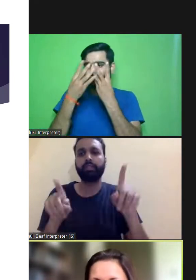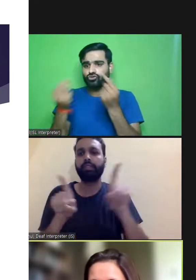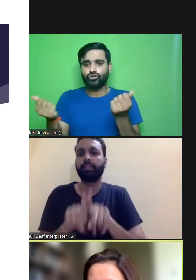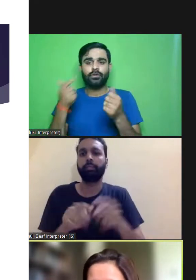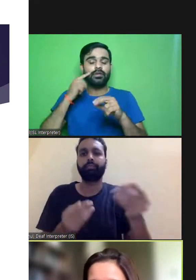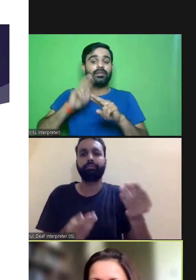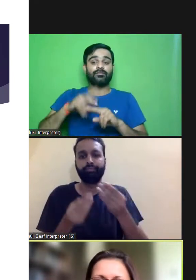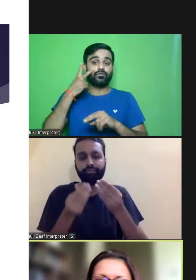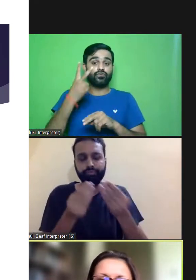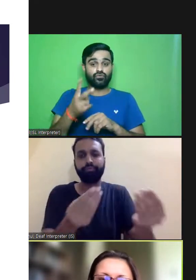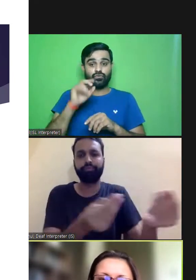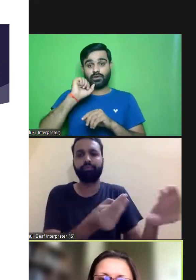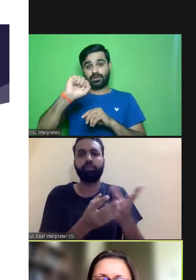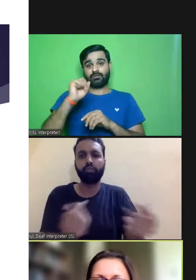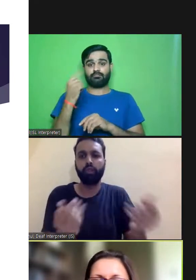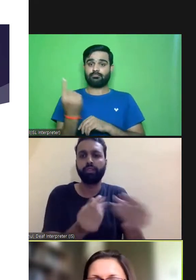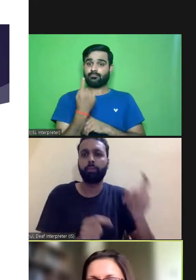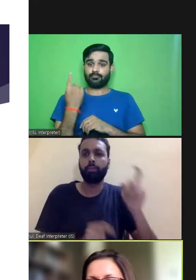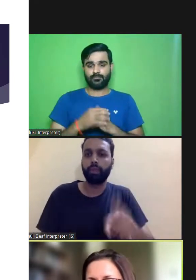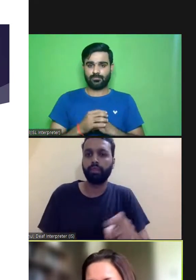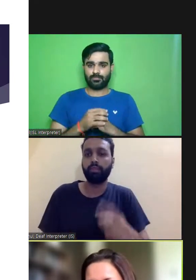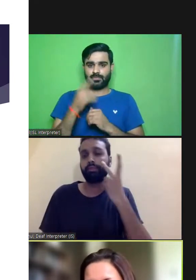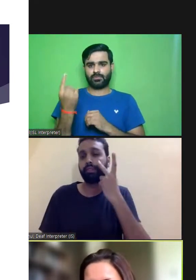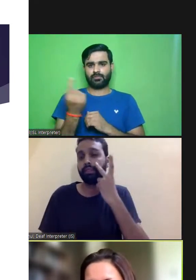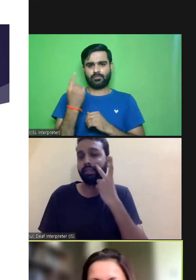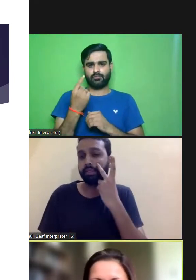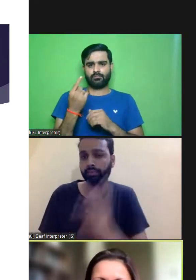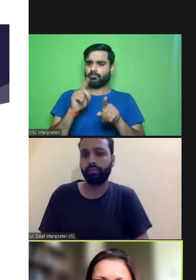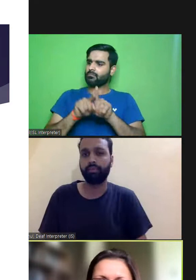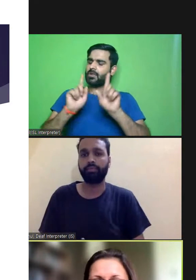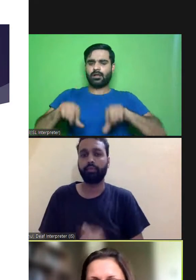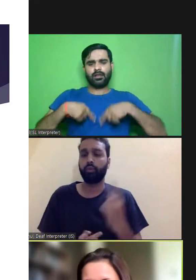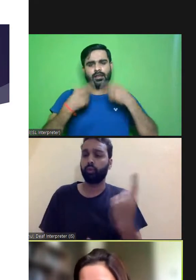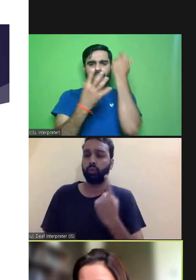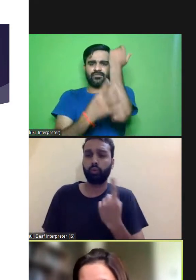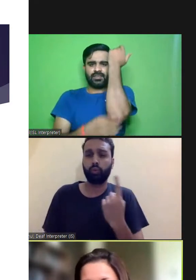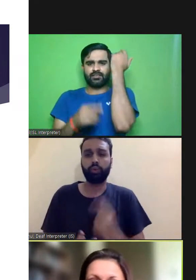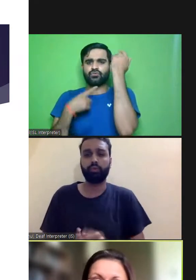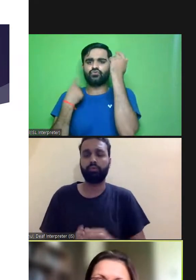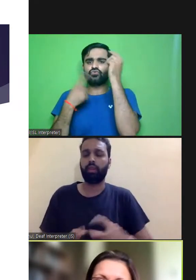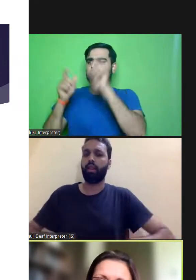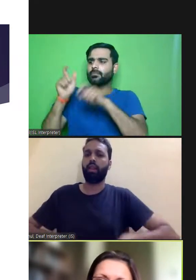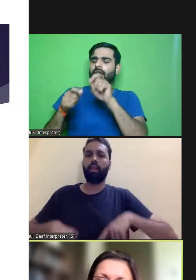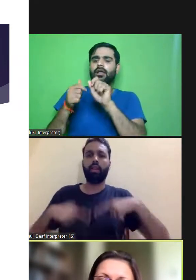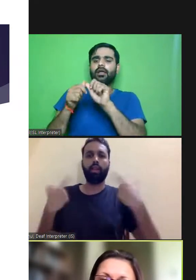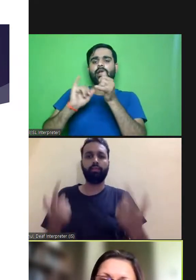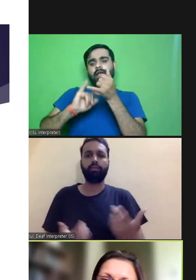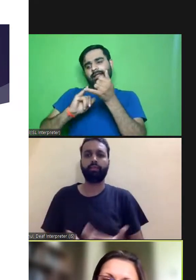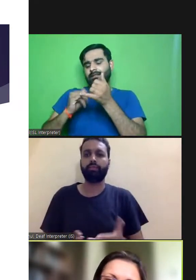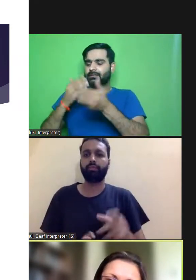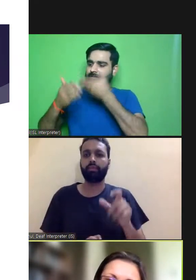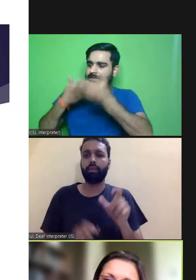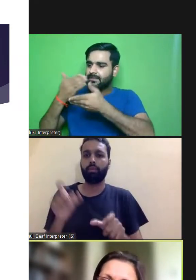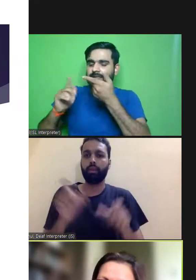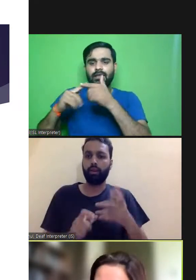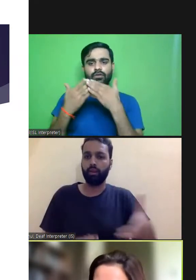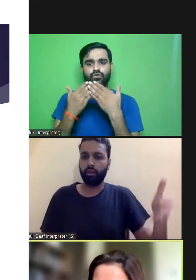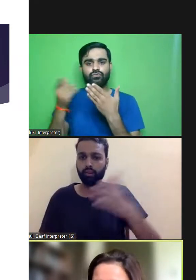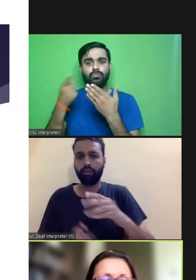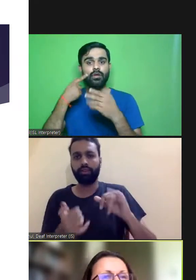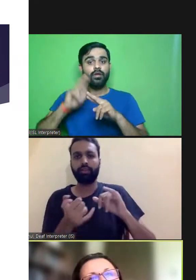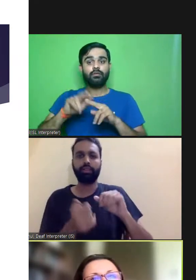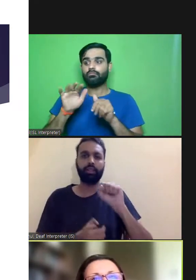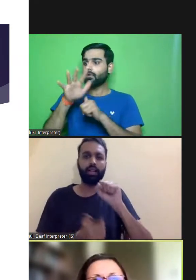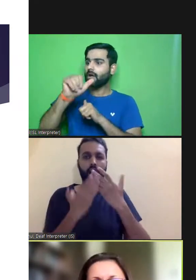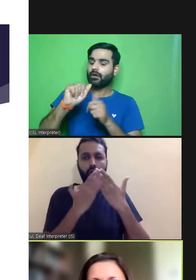are not only living in poverty because you don't have access to education, but you live in poverty because you don't have access